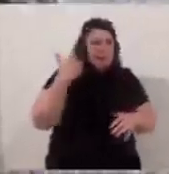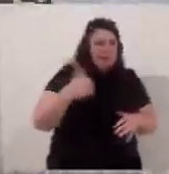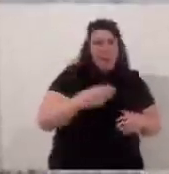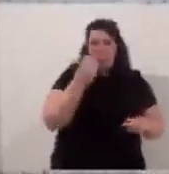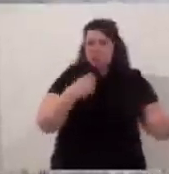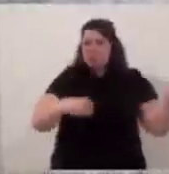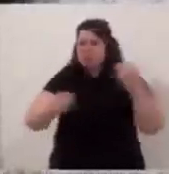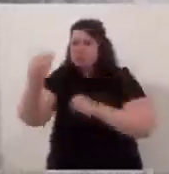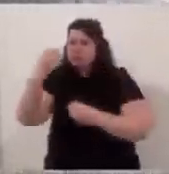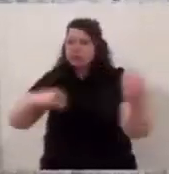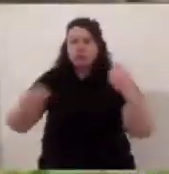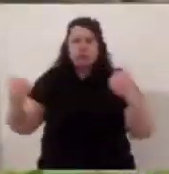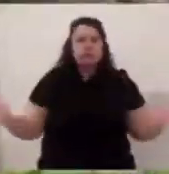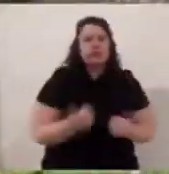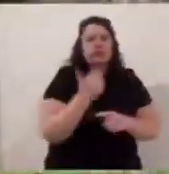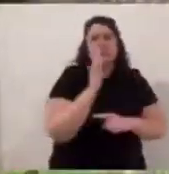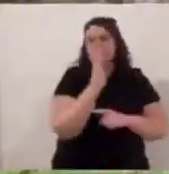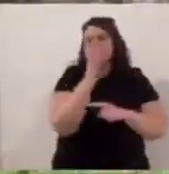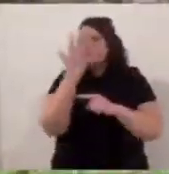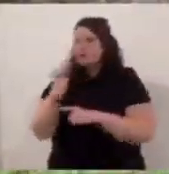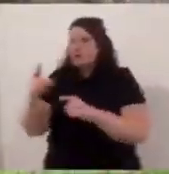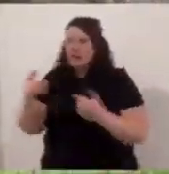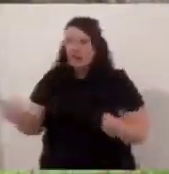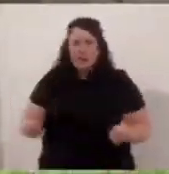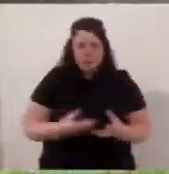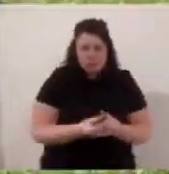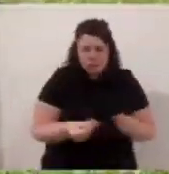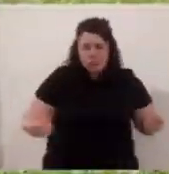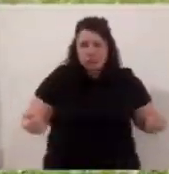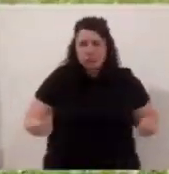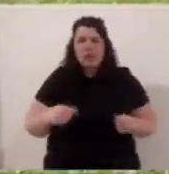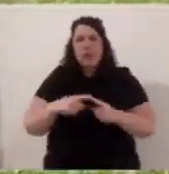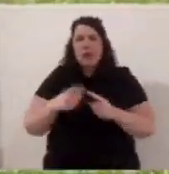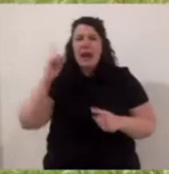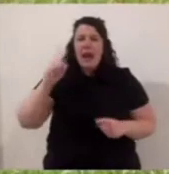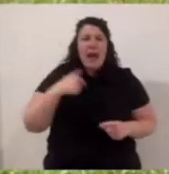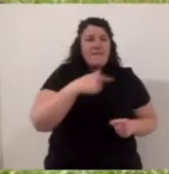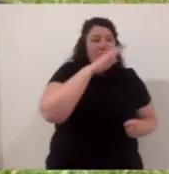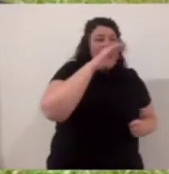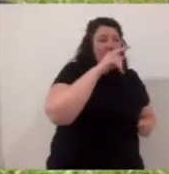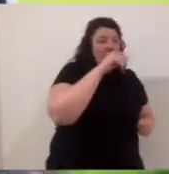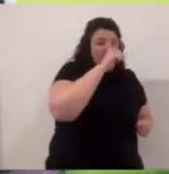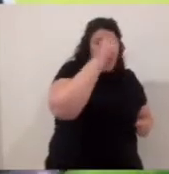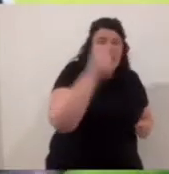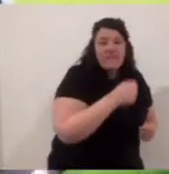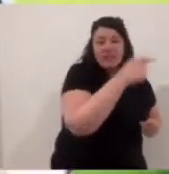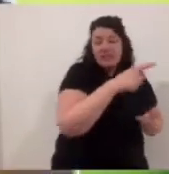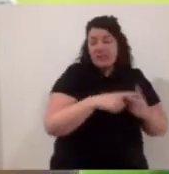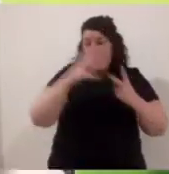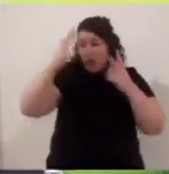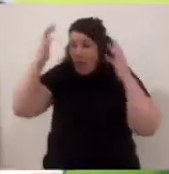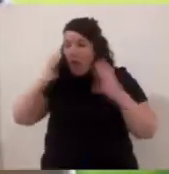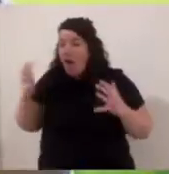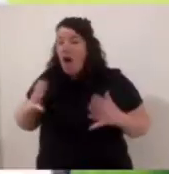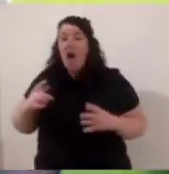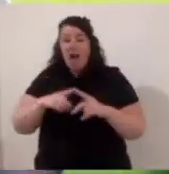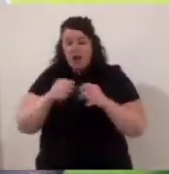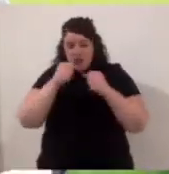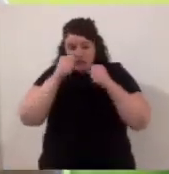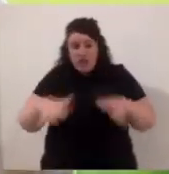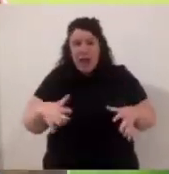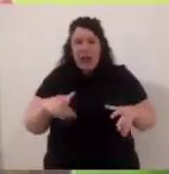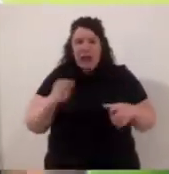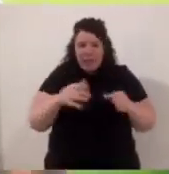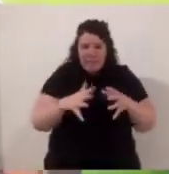years ago, but today we still have things like elephants and rhinos and lions and Komodo dragons. We need to preserve